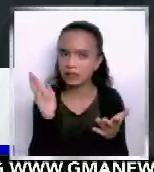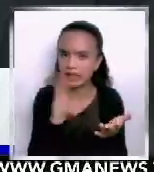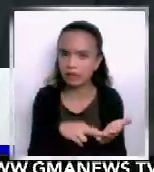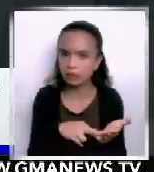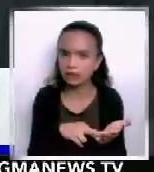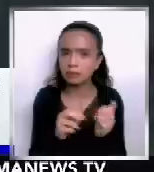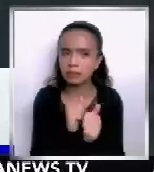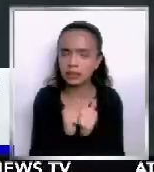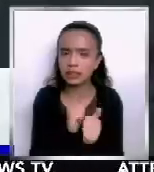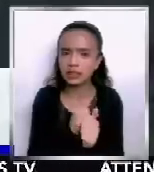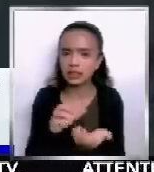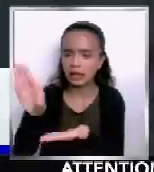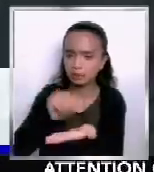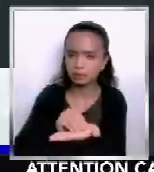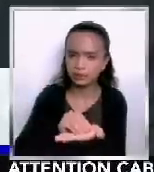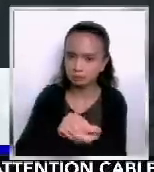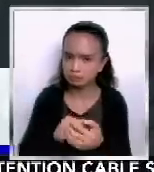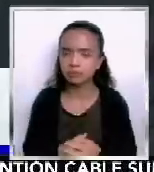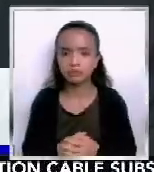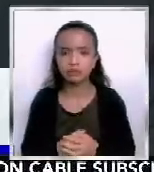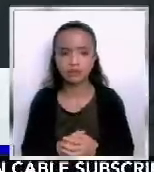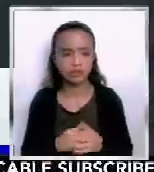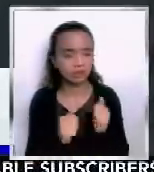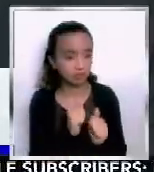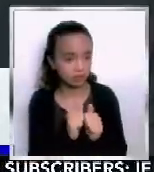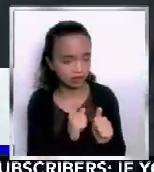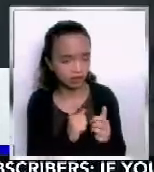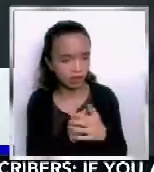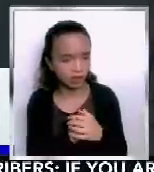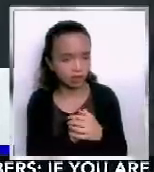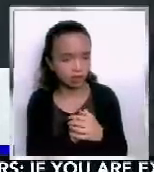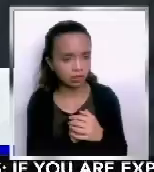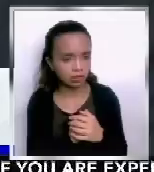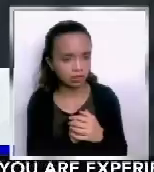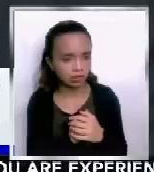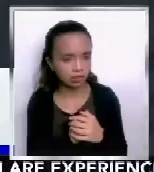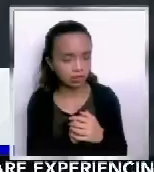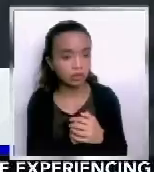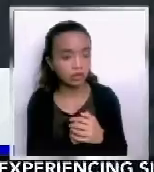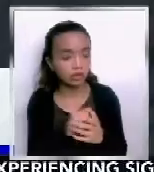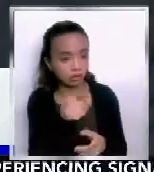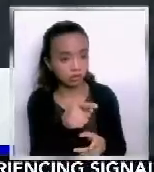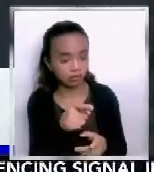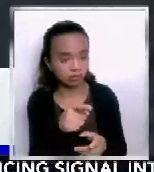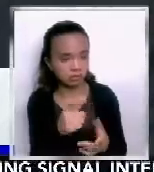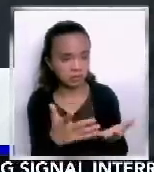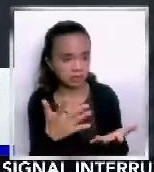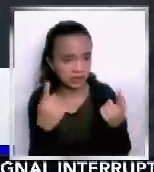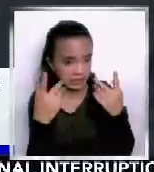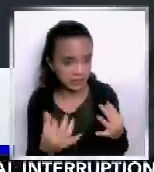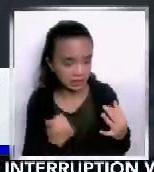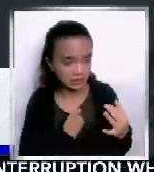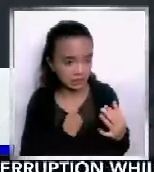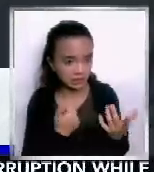sheriff's return. Will you take it upon yourselves to also check again on the house of the former first